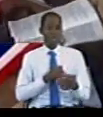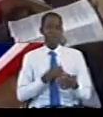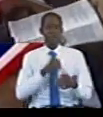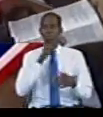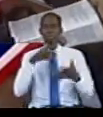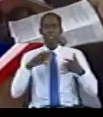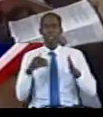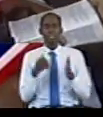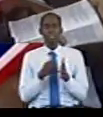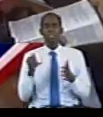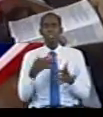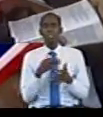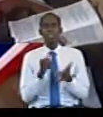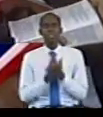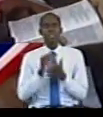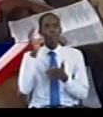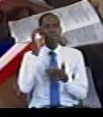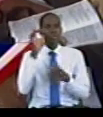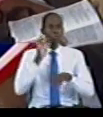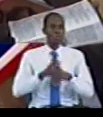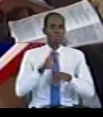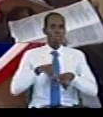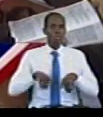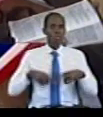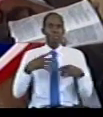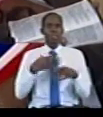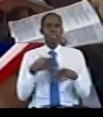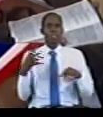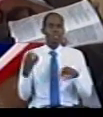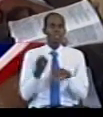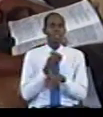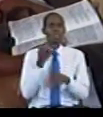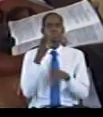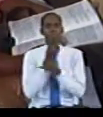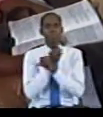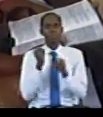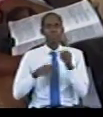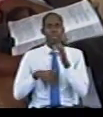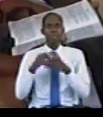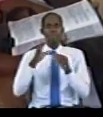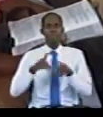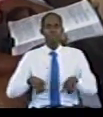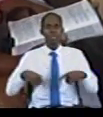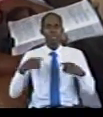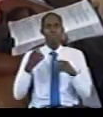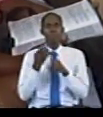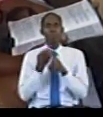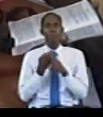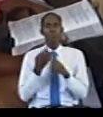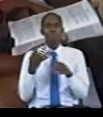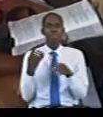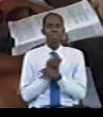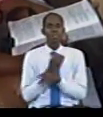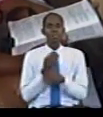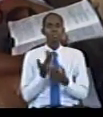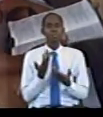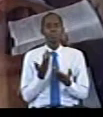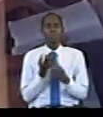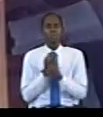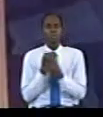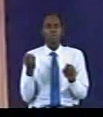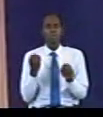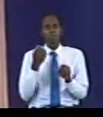that will come to your life and take the sanctification away from your heart, from your spirit, from your temper, from your attitude, from